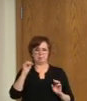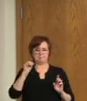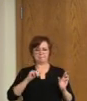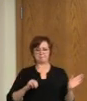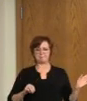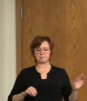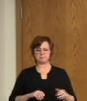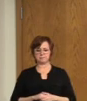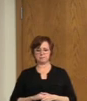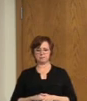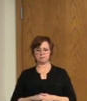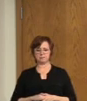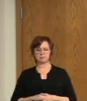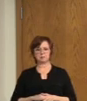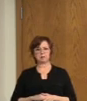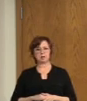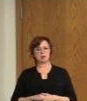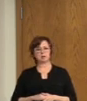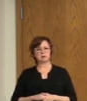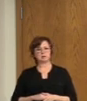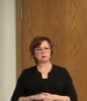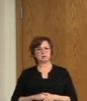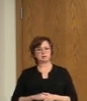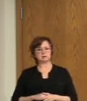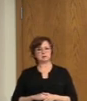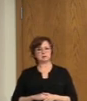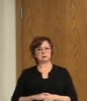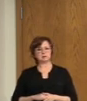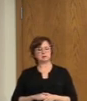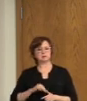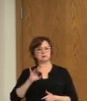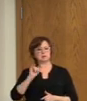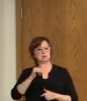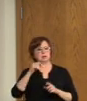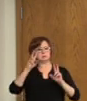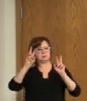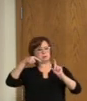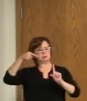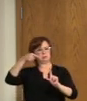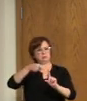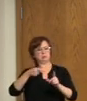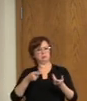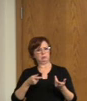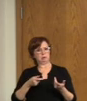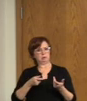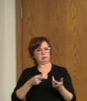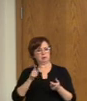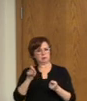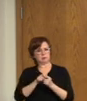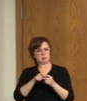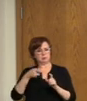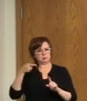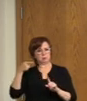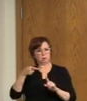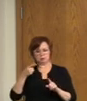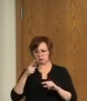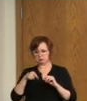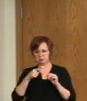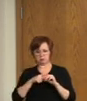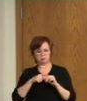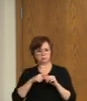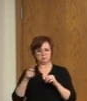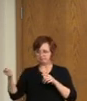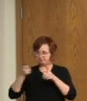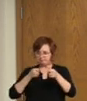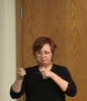last couple of weeks about service slowdowns across the province, and that we've been pulling staff. Anytime that there's an outbreak, we have the SHA